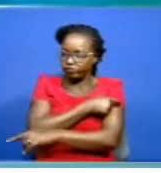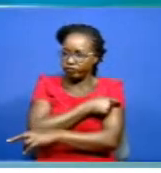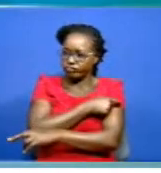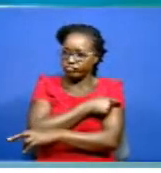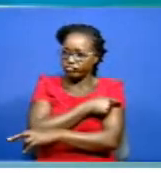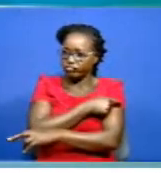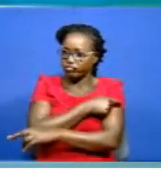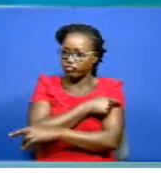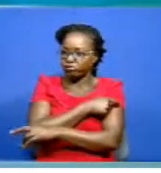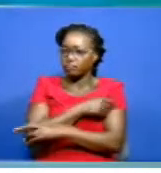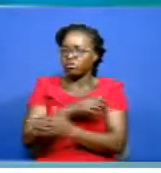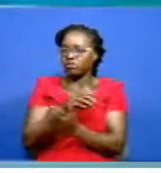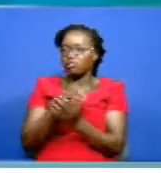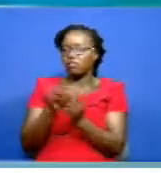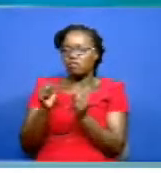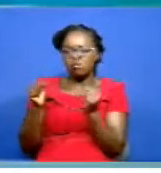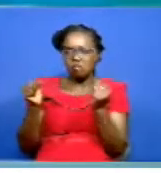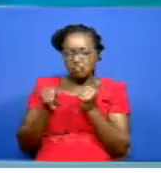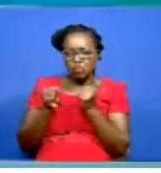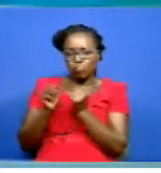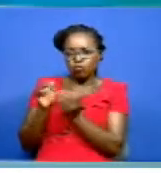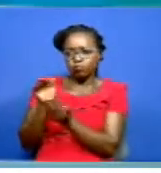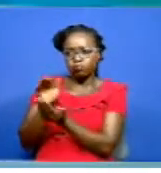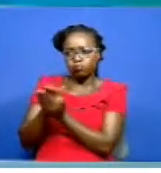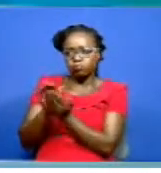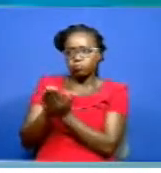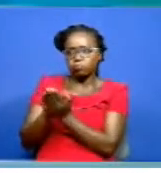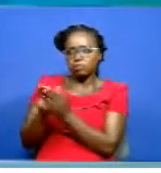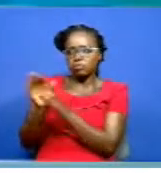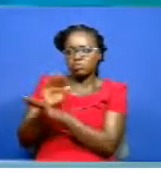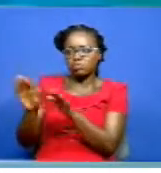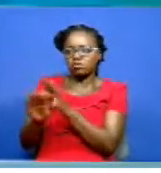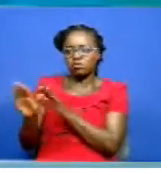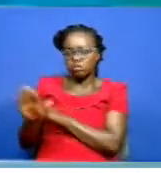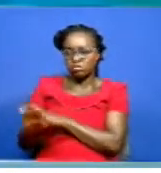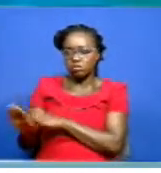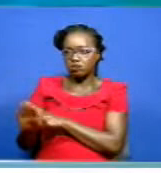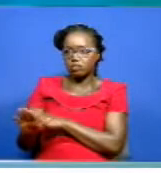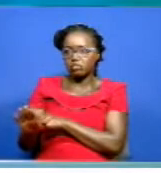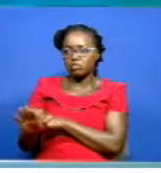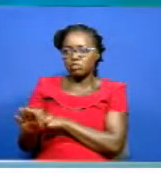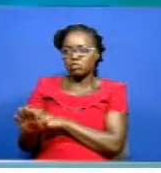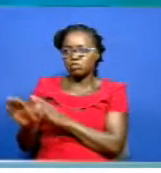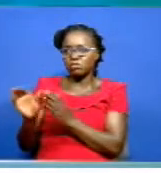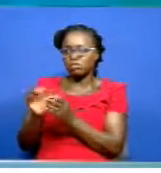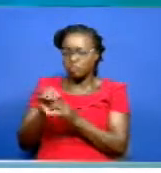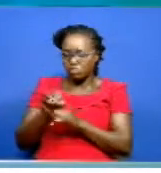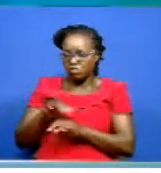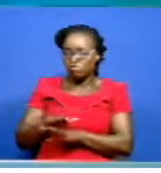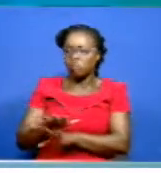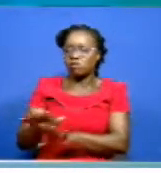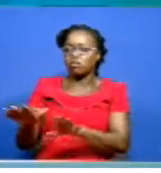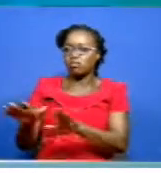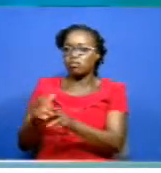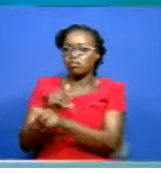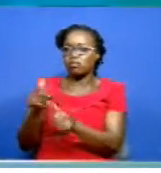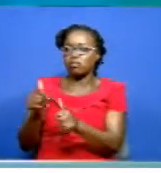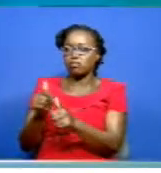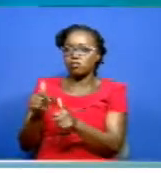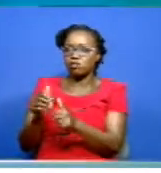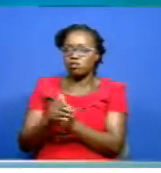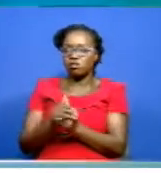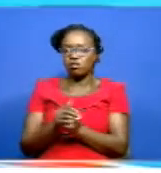of cold storage and all those structures in place. So the distribution, therefore, will be flawless because we're using the existing